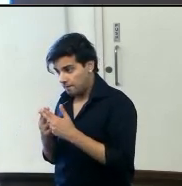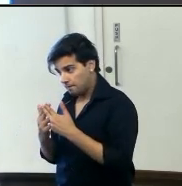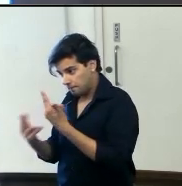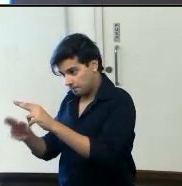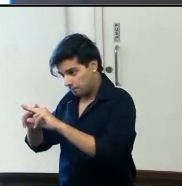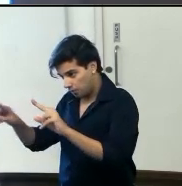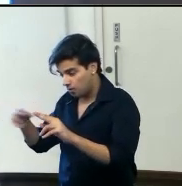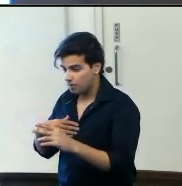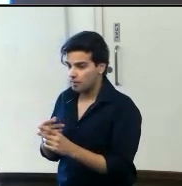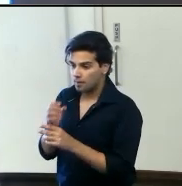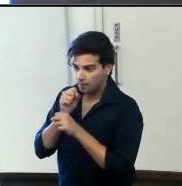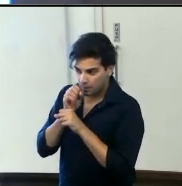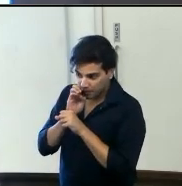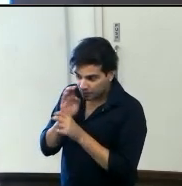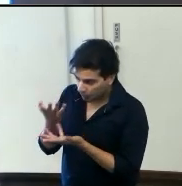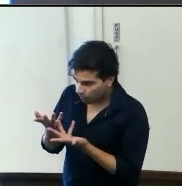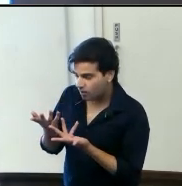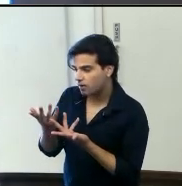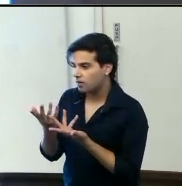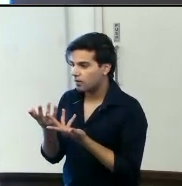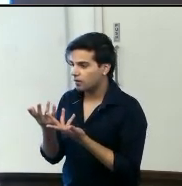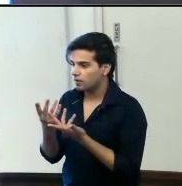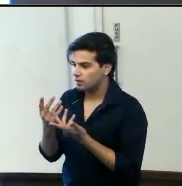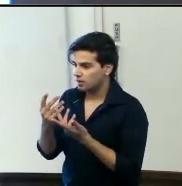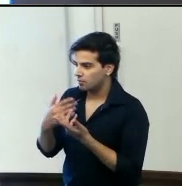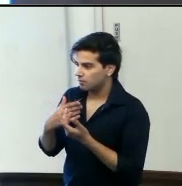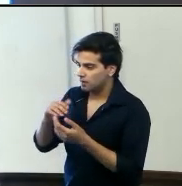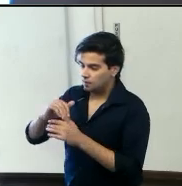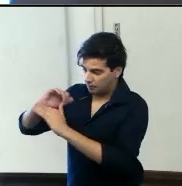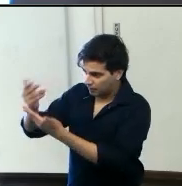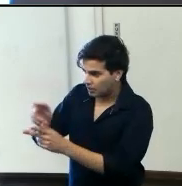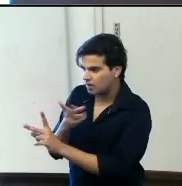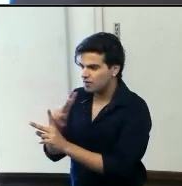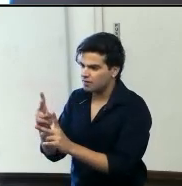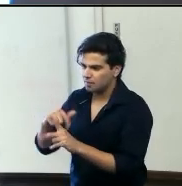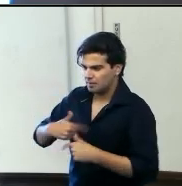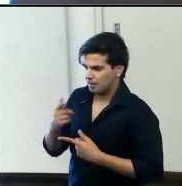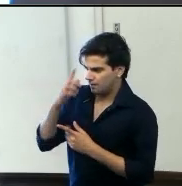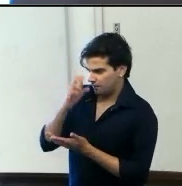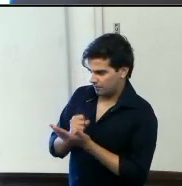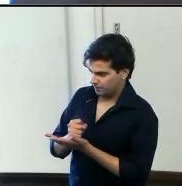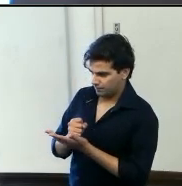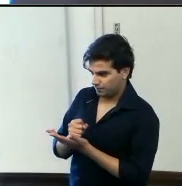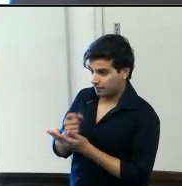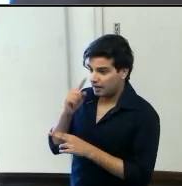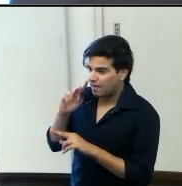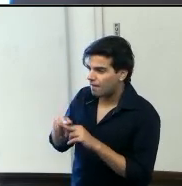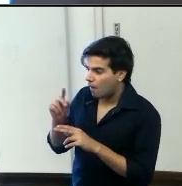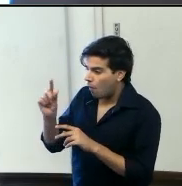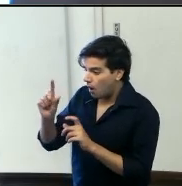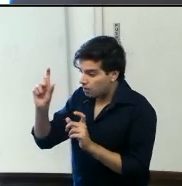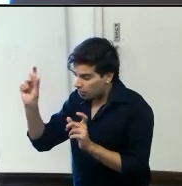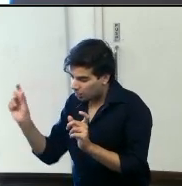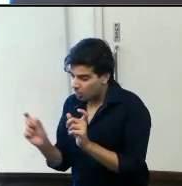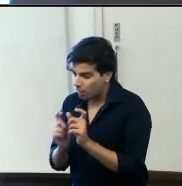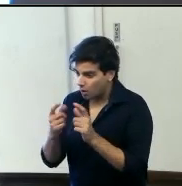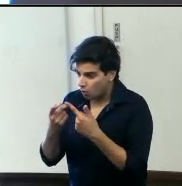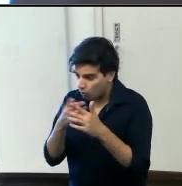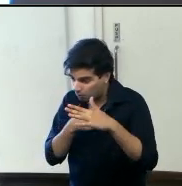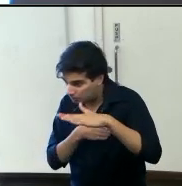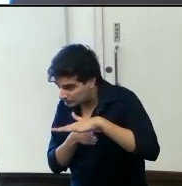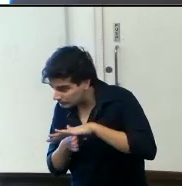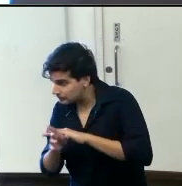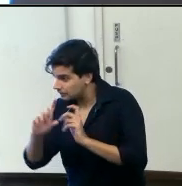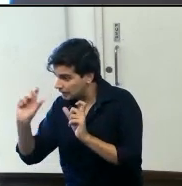make it like a gossip, I can make it like a inundation, and so on. Or if I add just one more detail, like